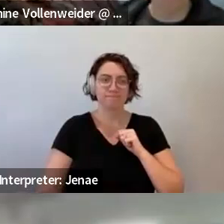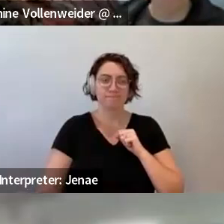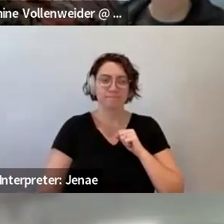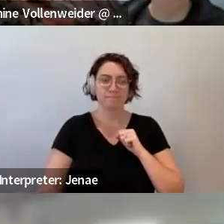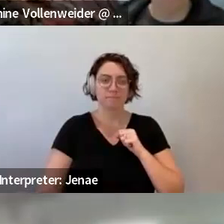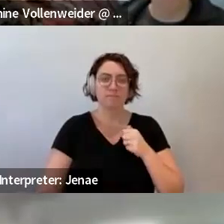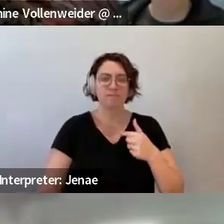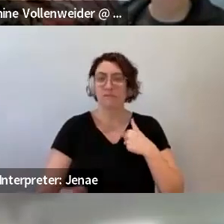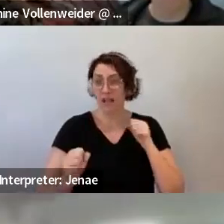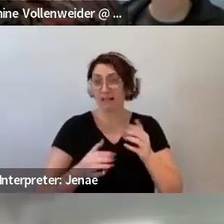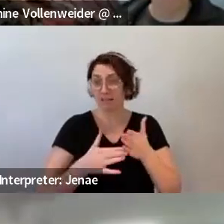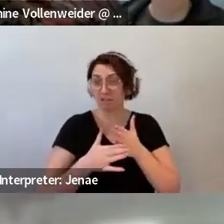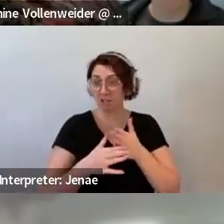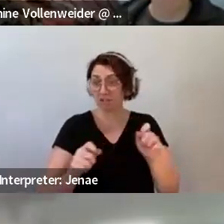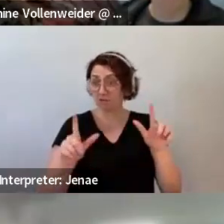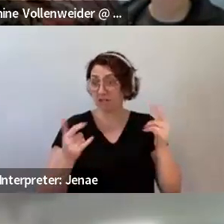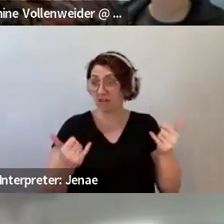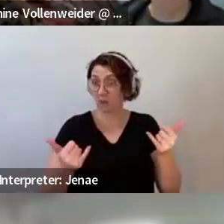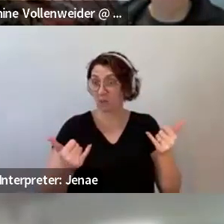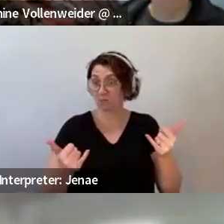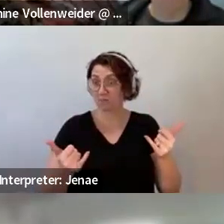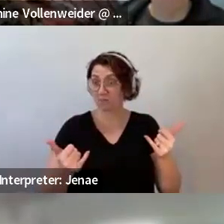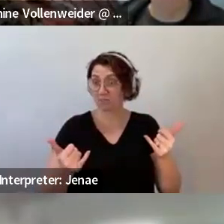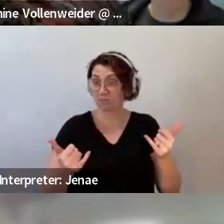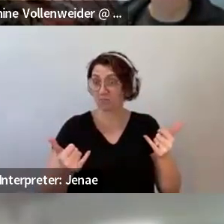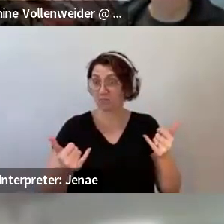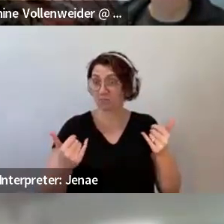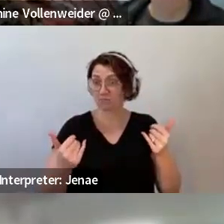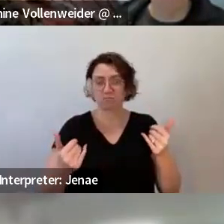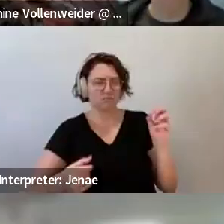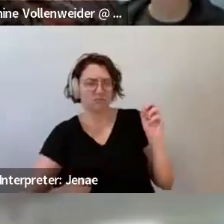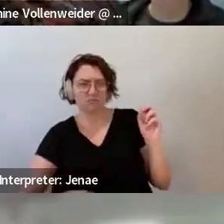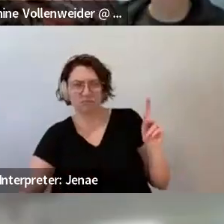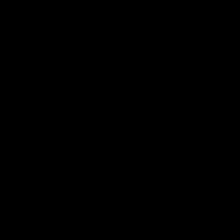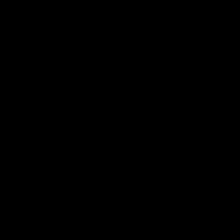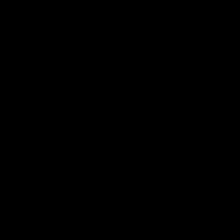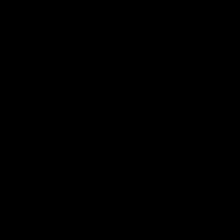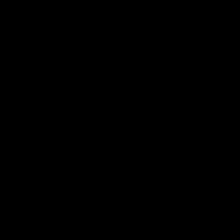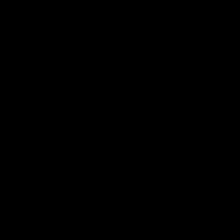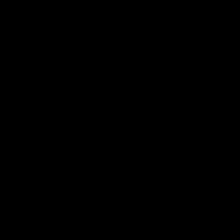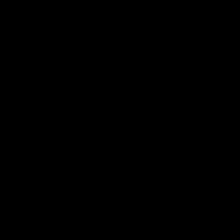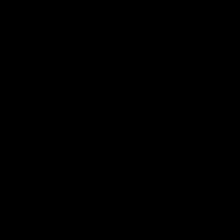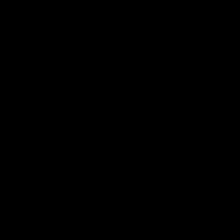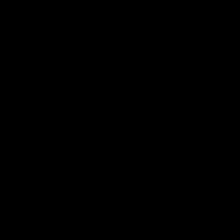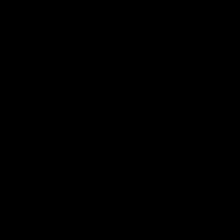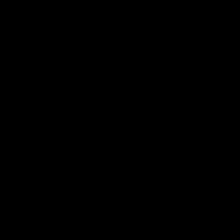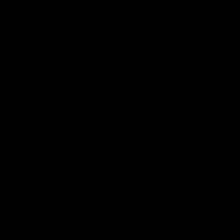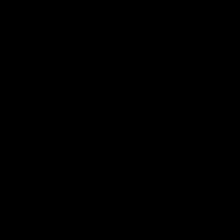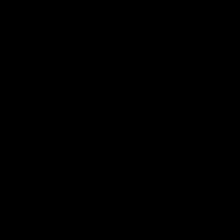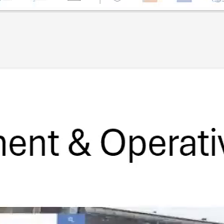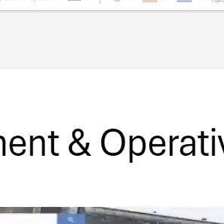I can share my screen with it right now. Here you go. Okay, because that's It's all weird. good.